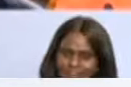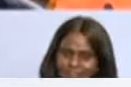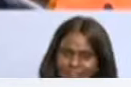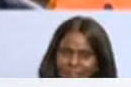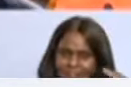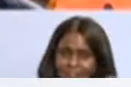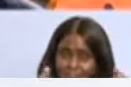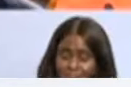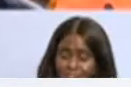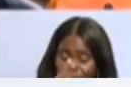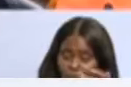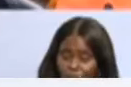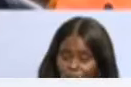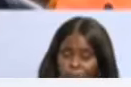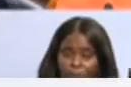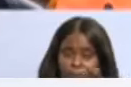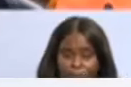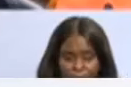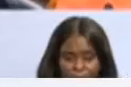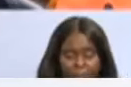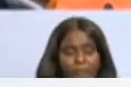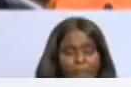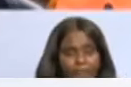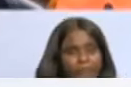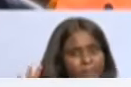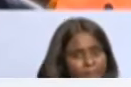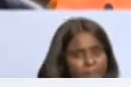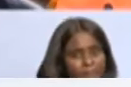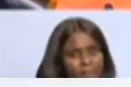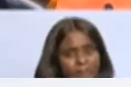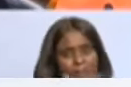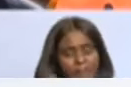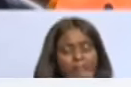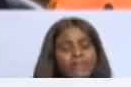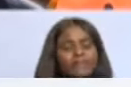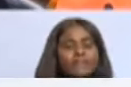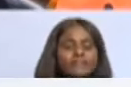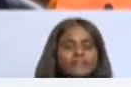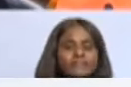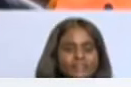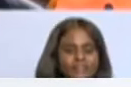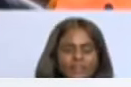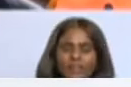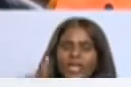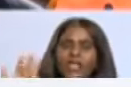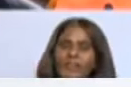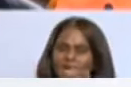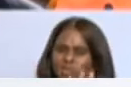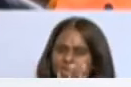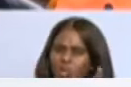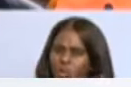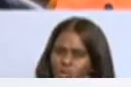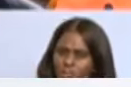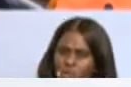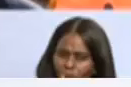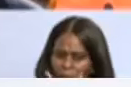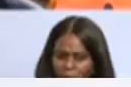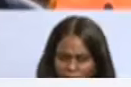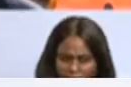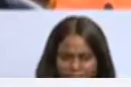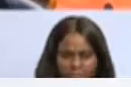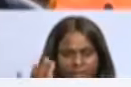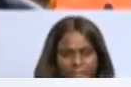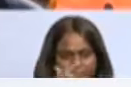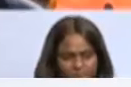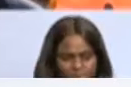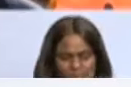light of the above, we call upon the beneficiaries, please pay back the loans, because the interests are